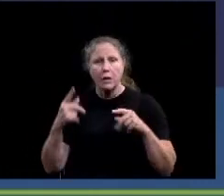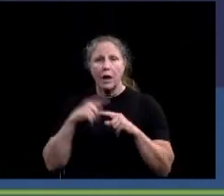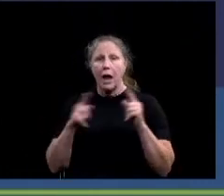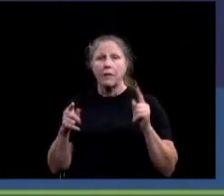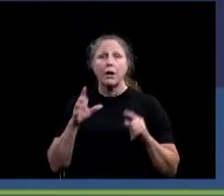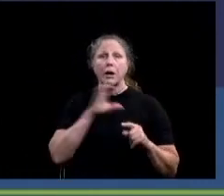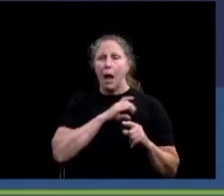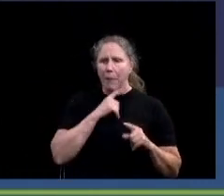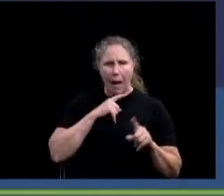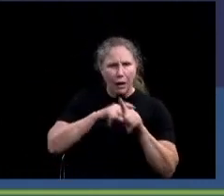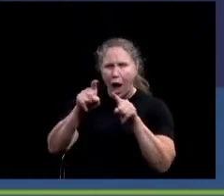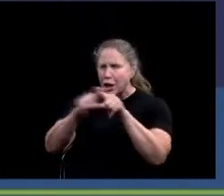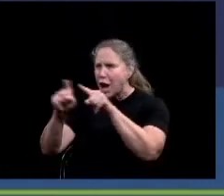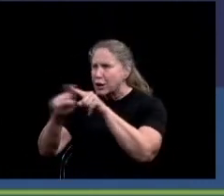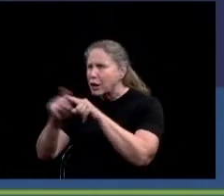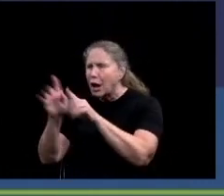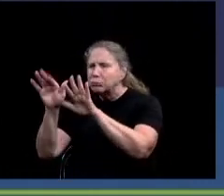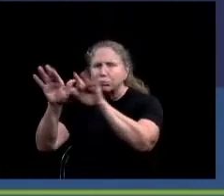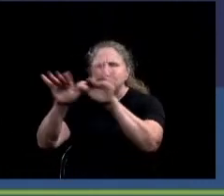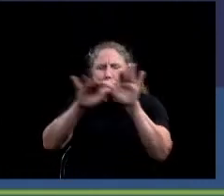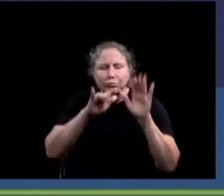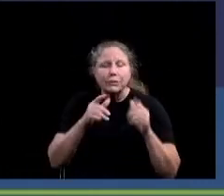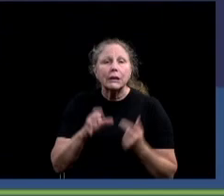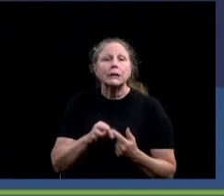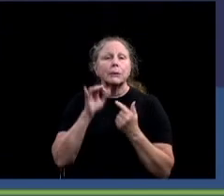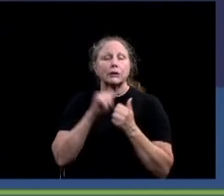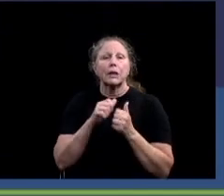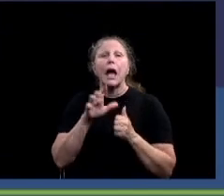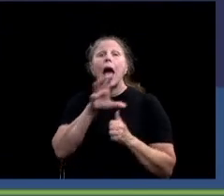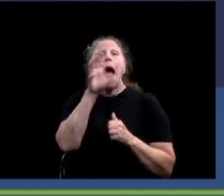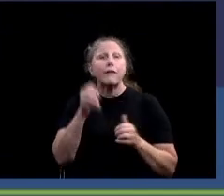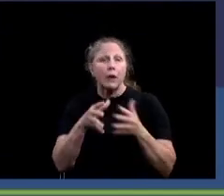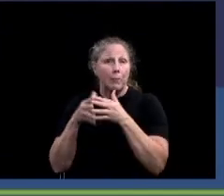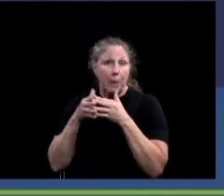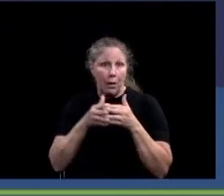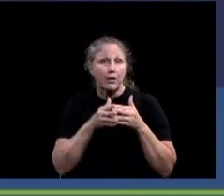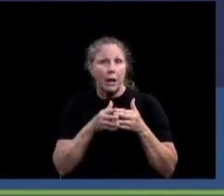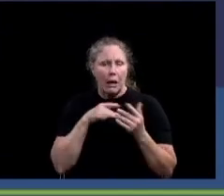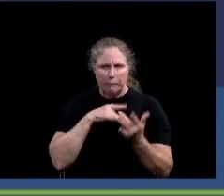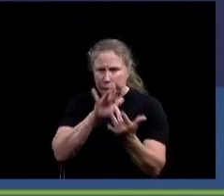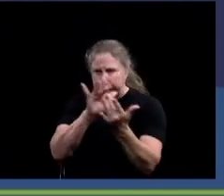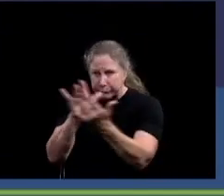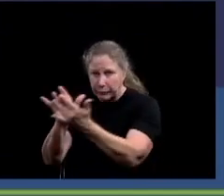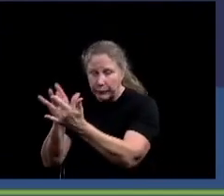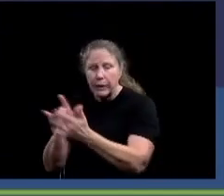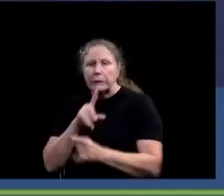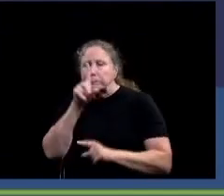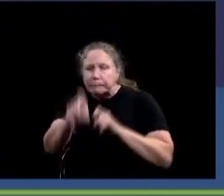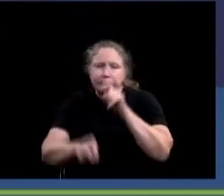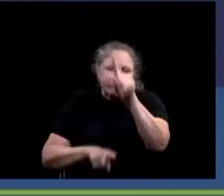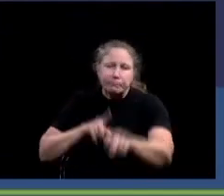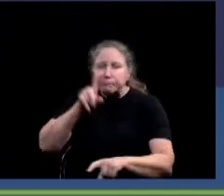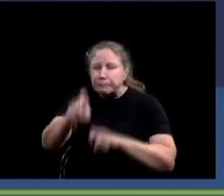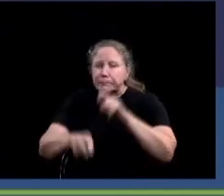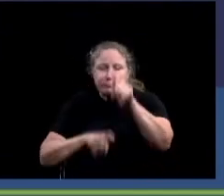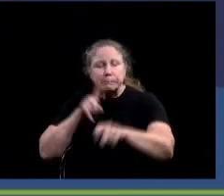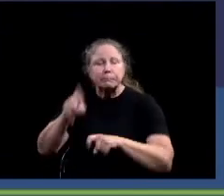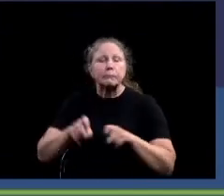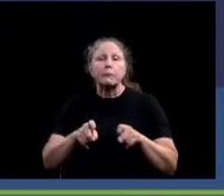Especially every African-American cop I knew. And that's from all branches and agencies, from the Fed to the DPS